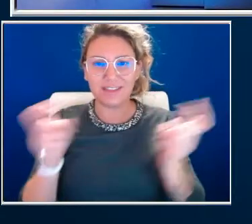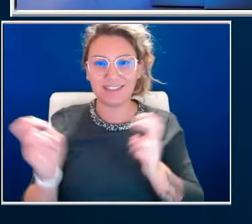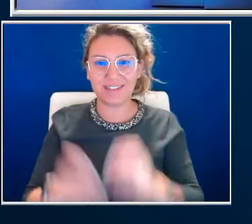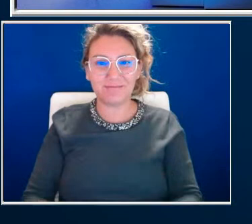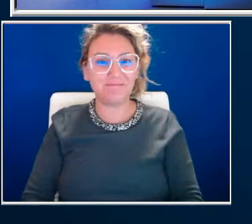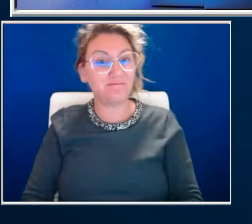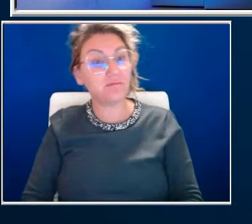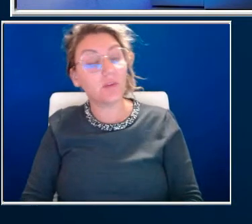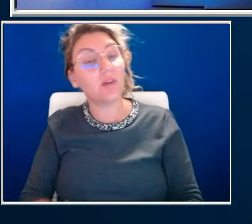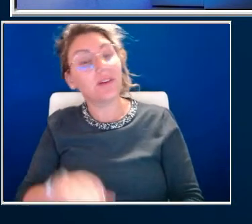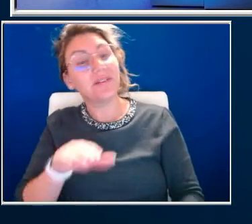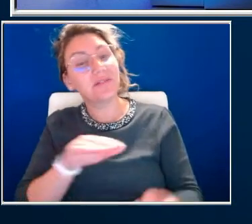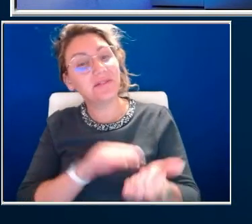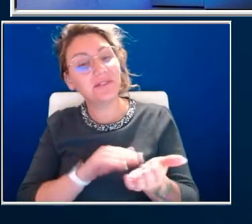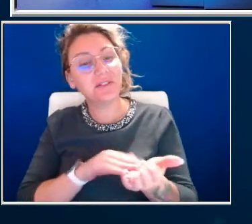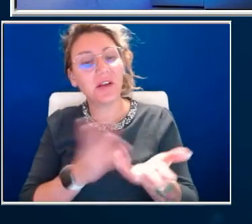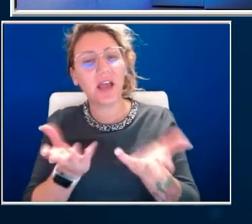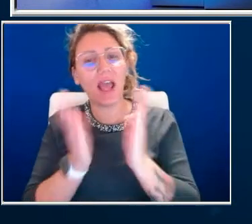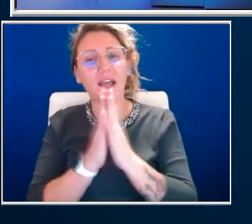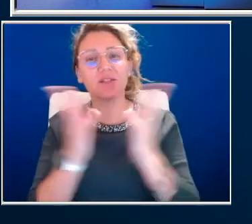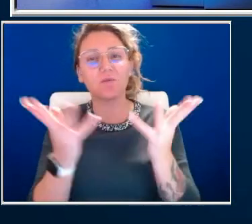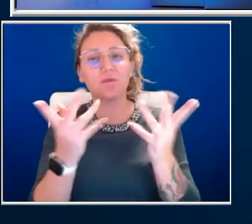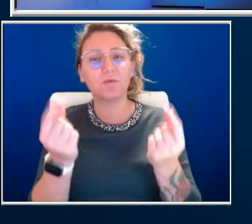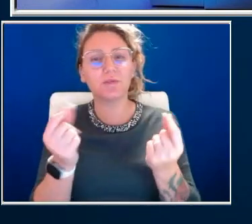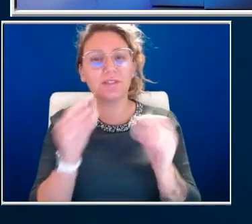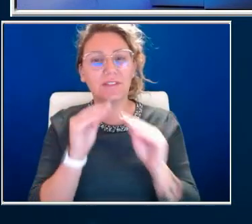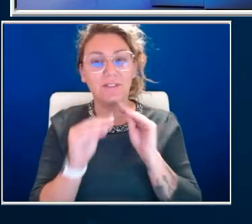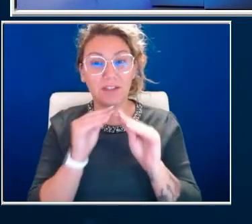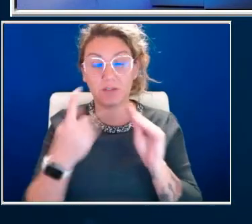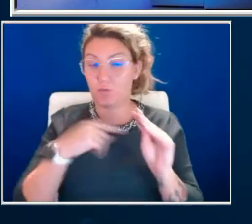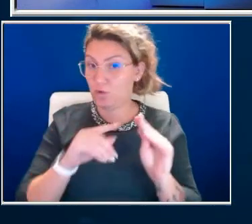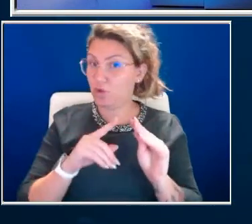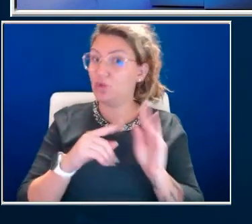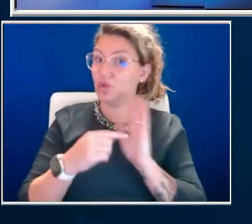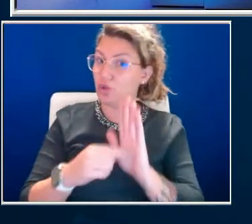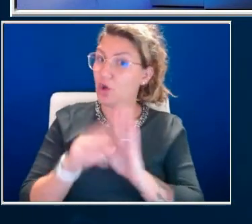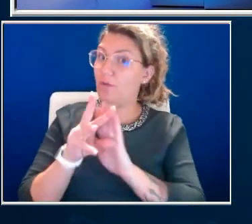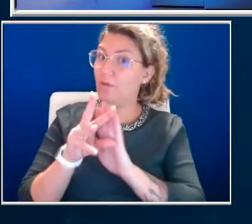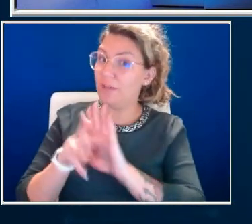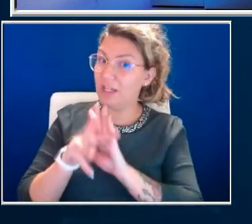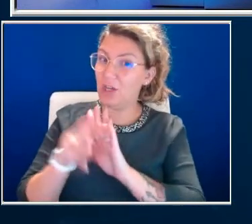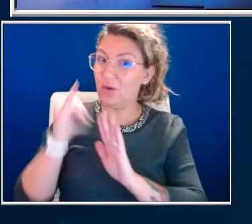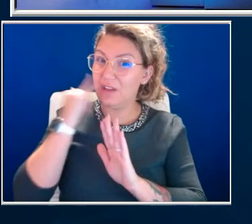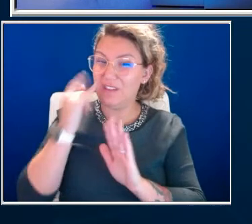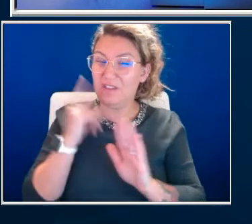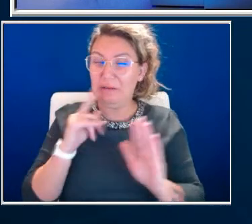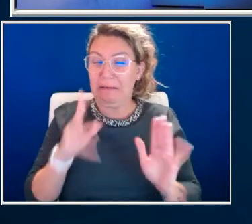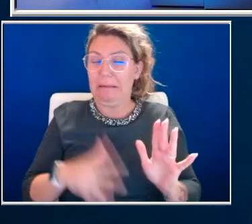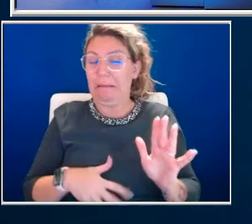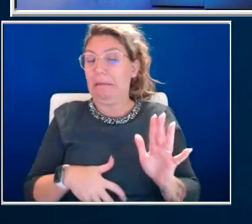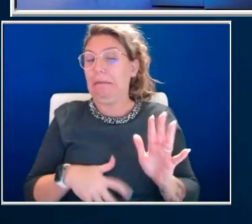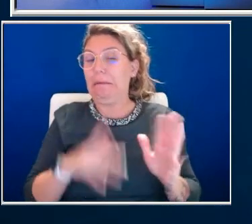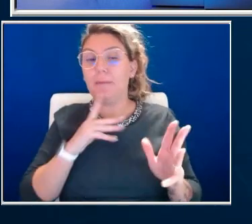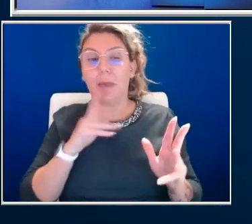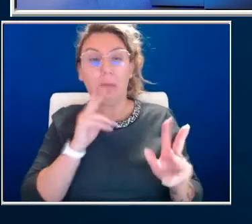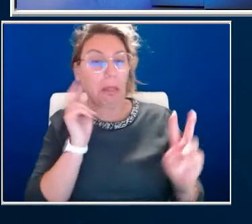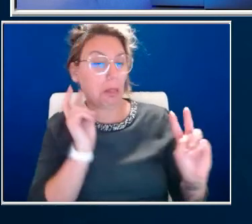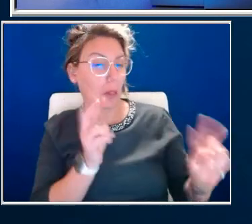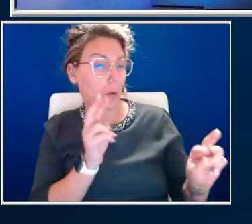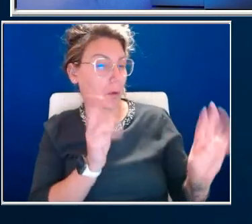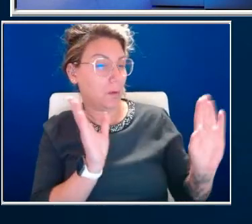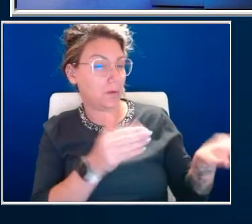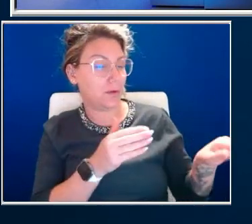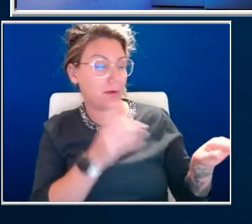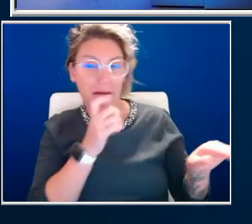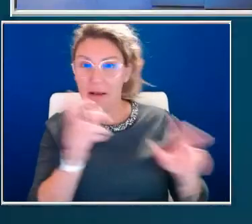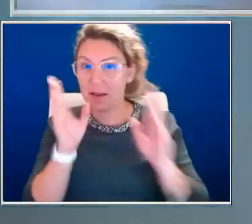want to ask what you did to fix Bob's problem, but we are going to show some video of the procedure. So if you're a bit squeamish, you might want to turn away for just a moment. But